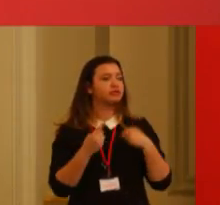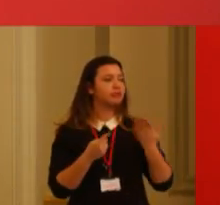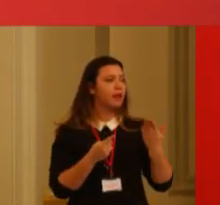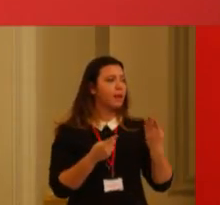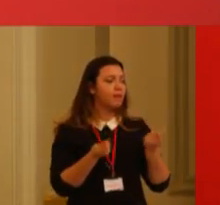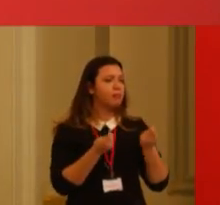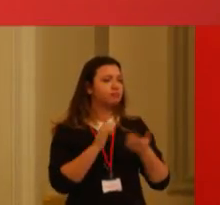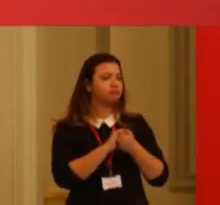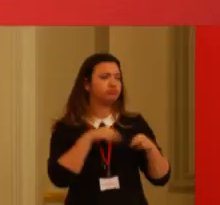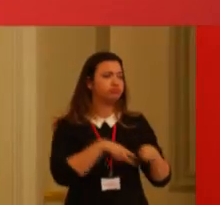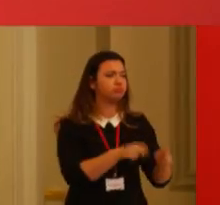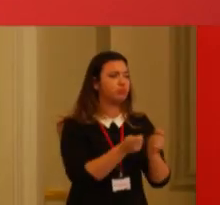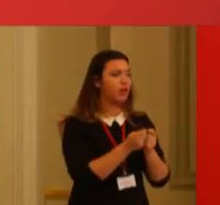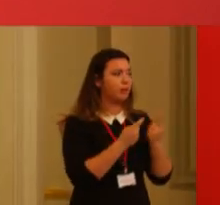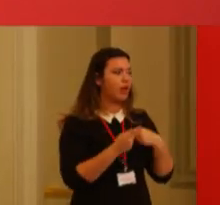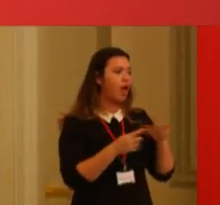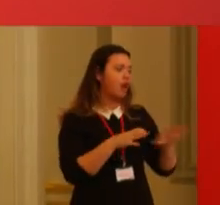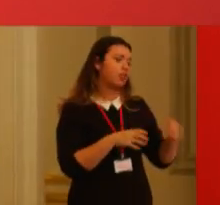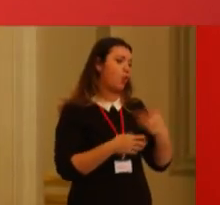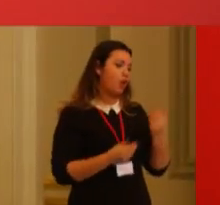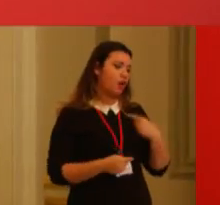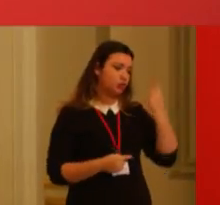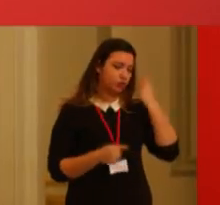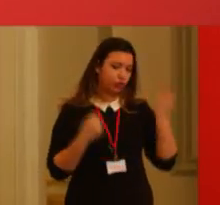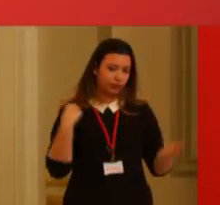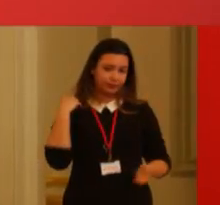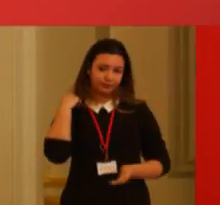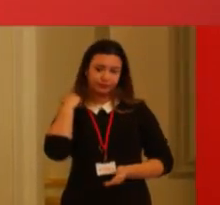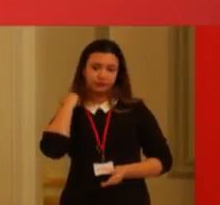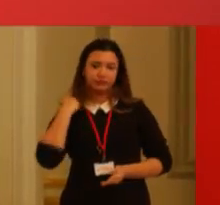evolving. Education falling behind appallingly.